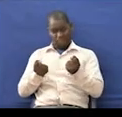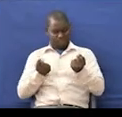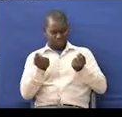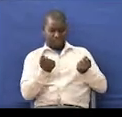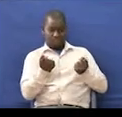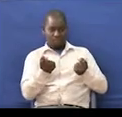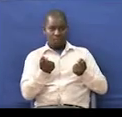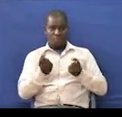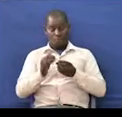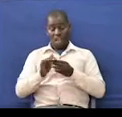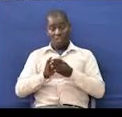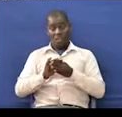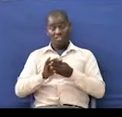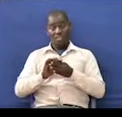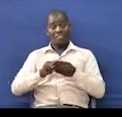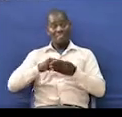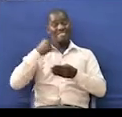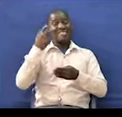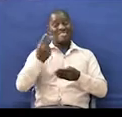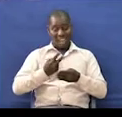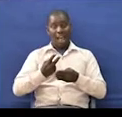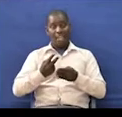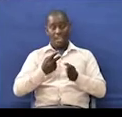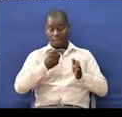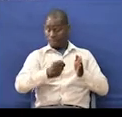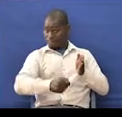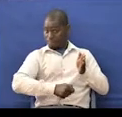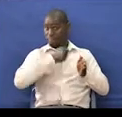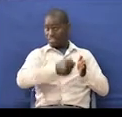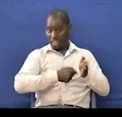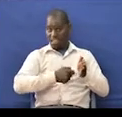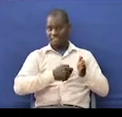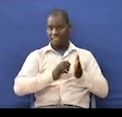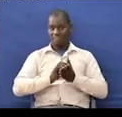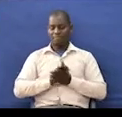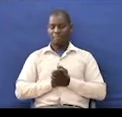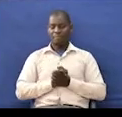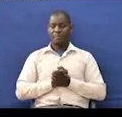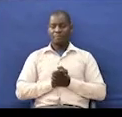so as to cause the turning of the steering, to turn a steering,